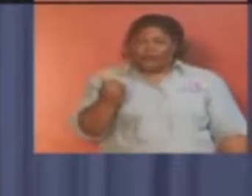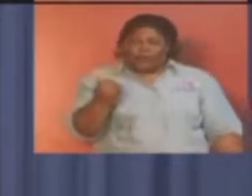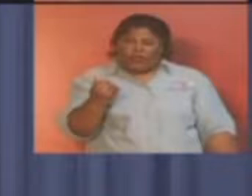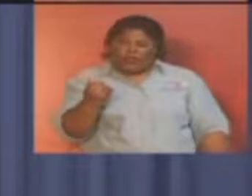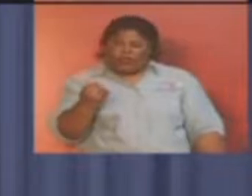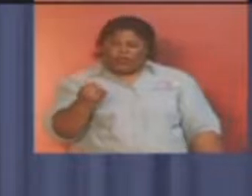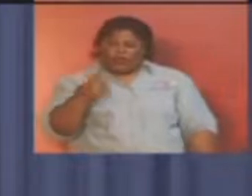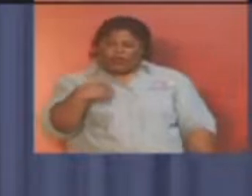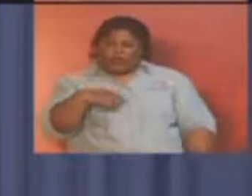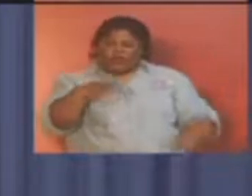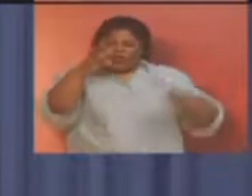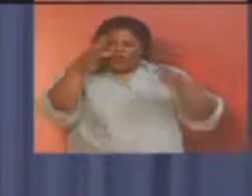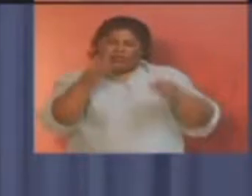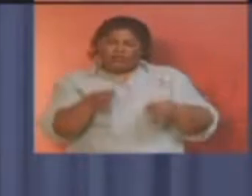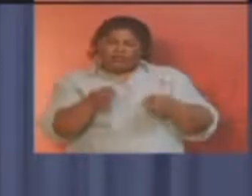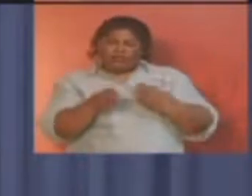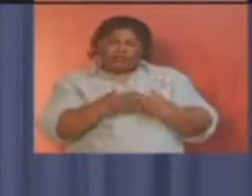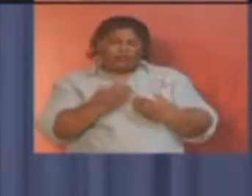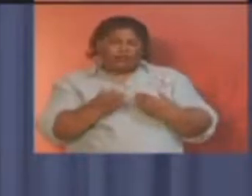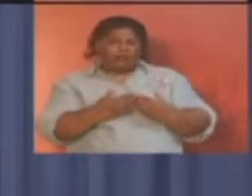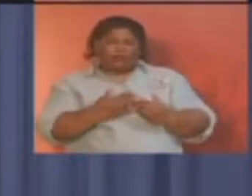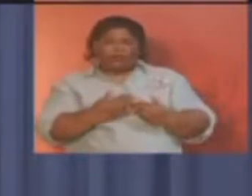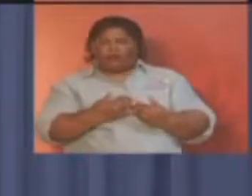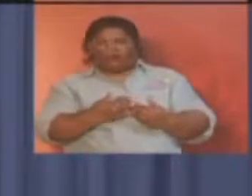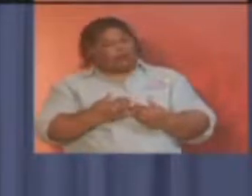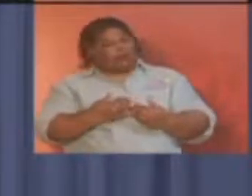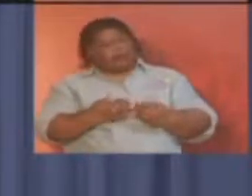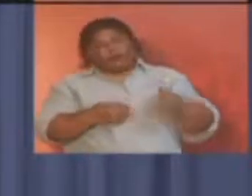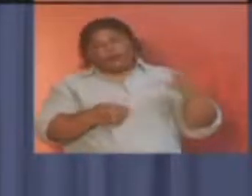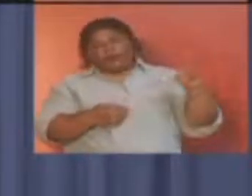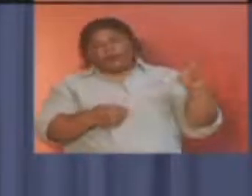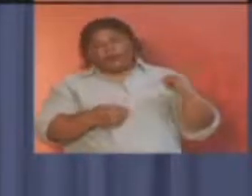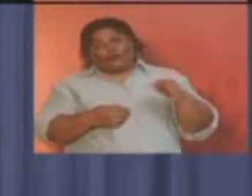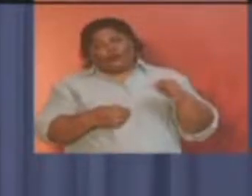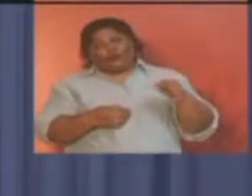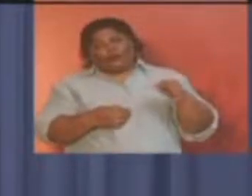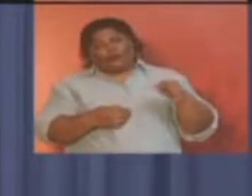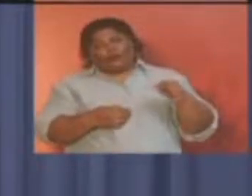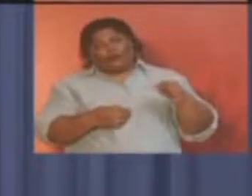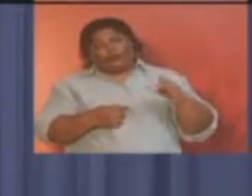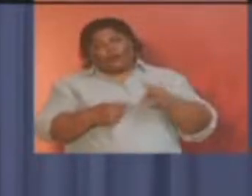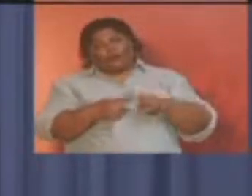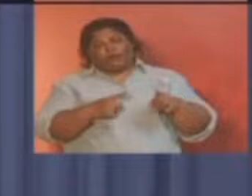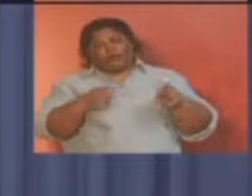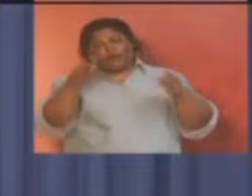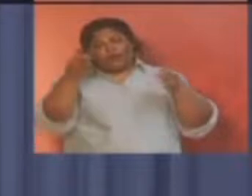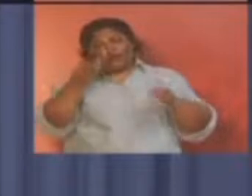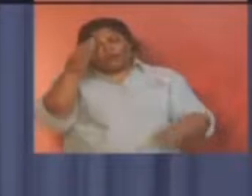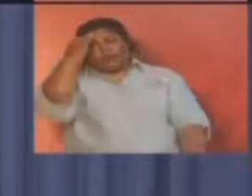It's a decision we don't take lightly. But this is a result of our behavior.